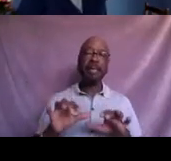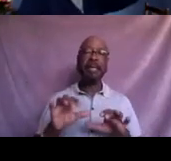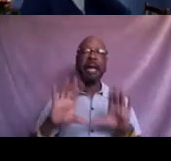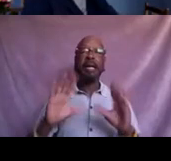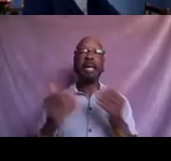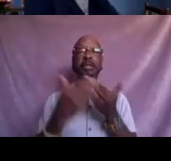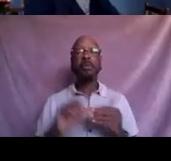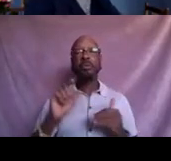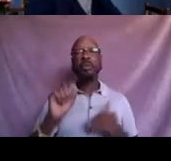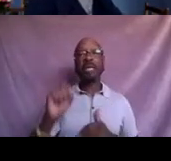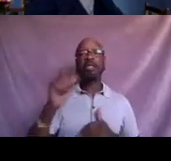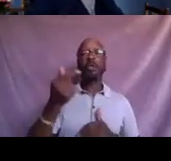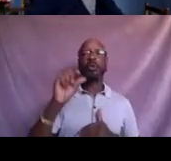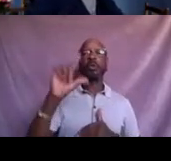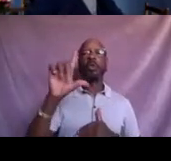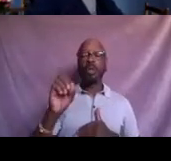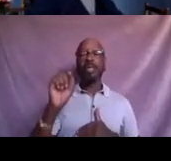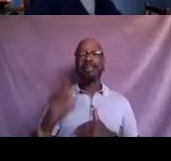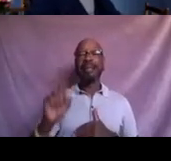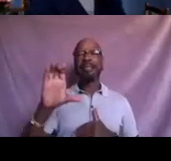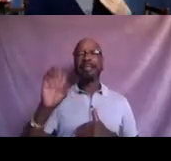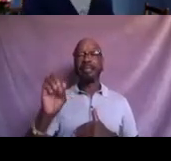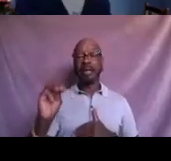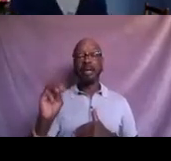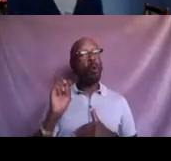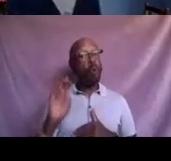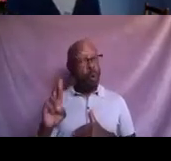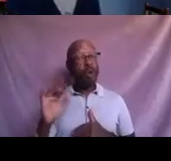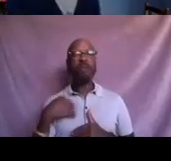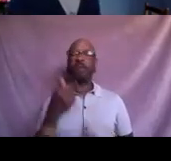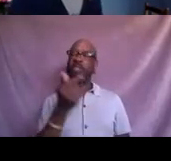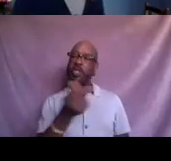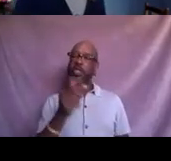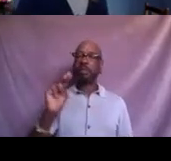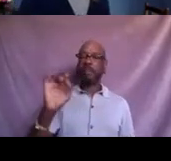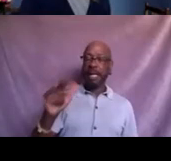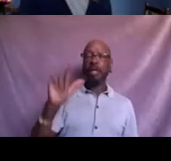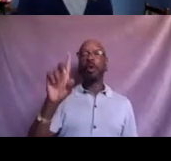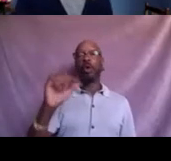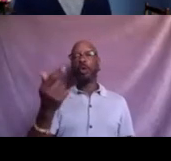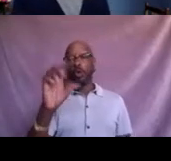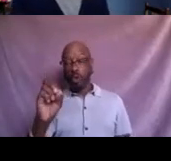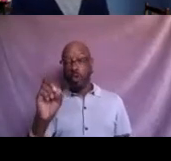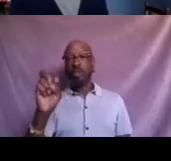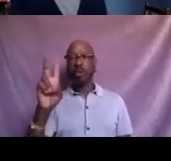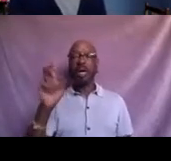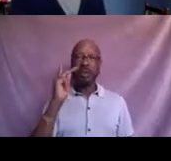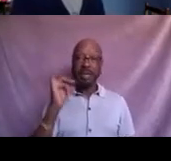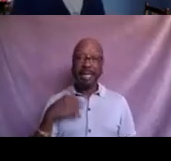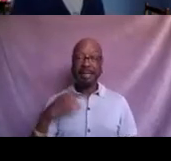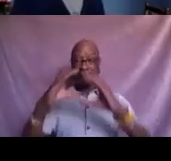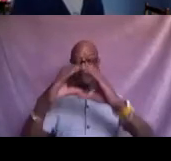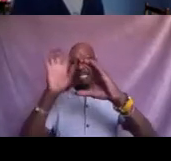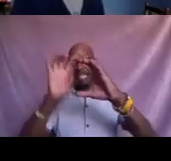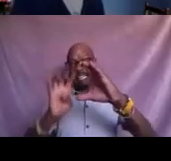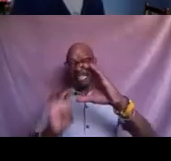classroom.google.com. Or if you're logged into Gmail or Google Drive, you'll see there's that waffle, I call it the waffle up in the corner.